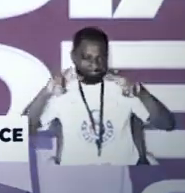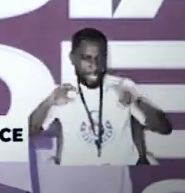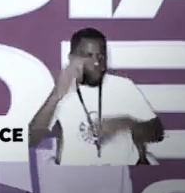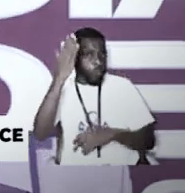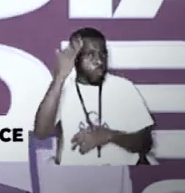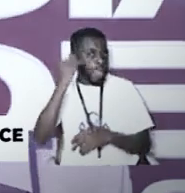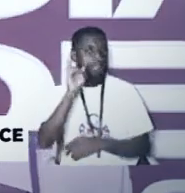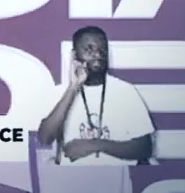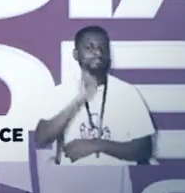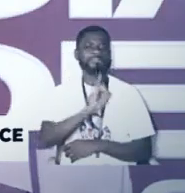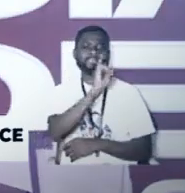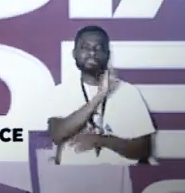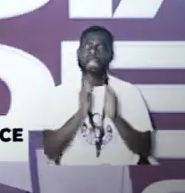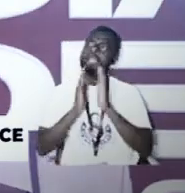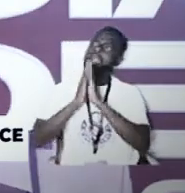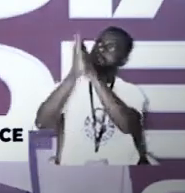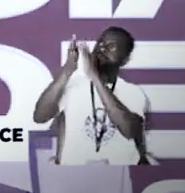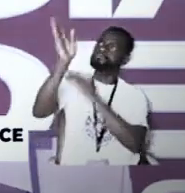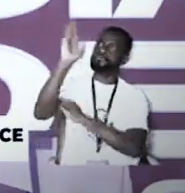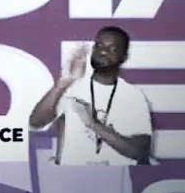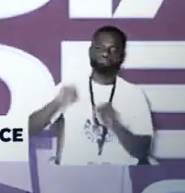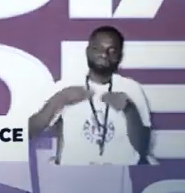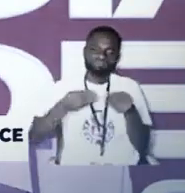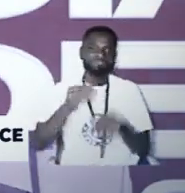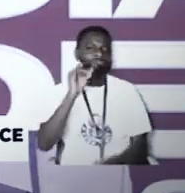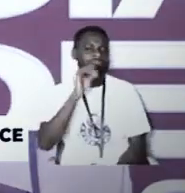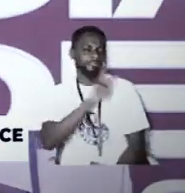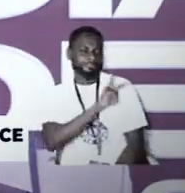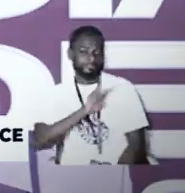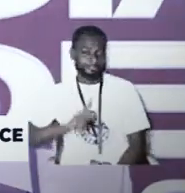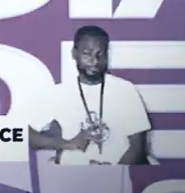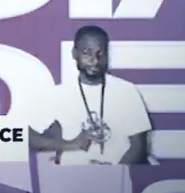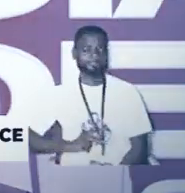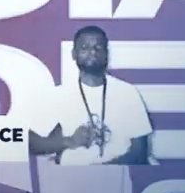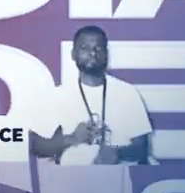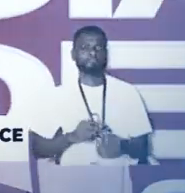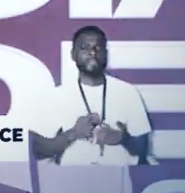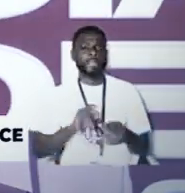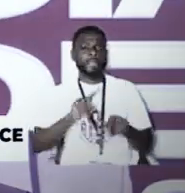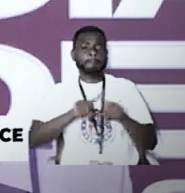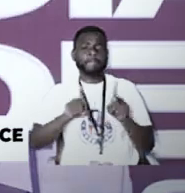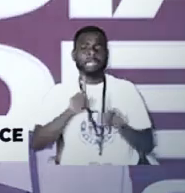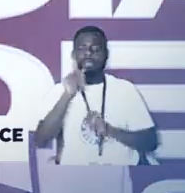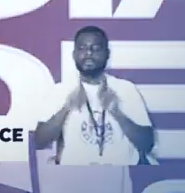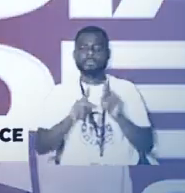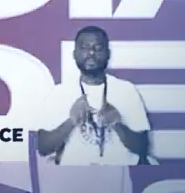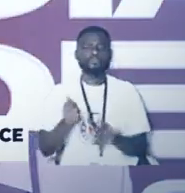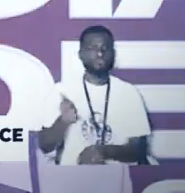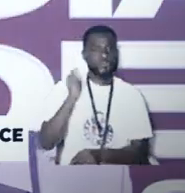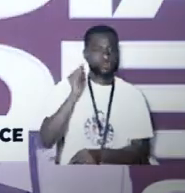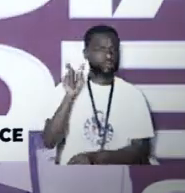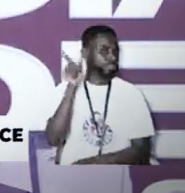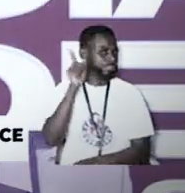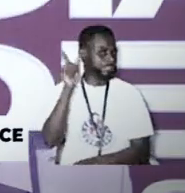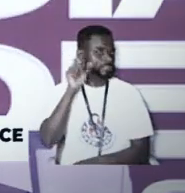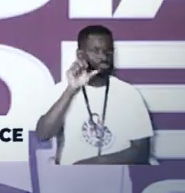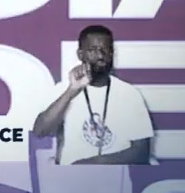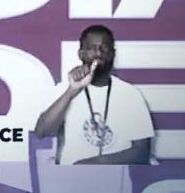Israel asked for a king. Now, but the people refused to listen to Samuel.